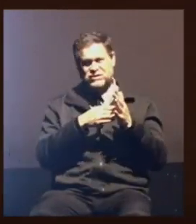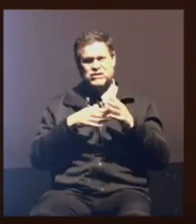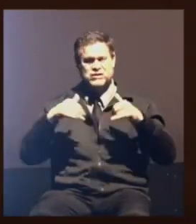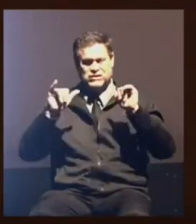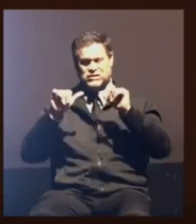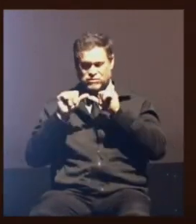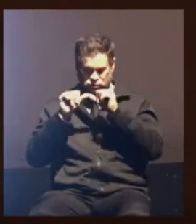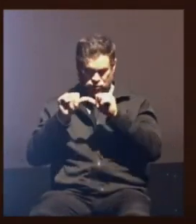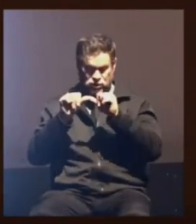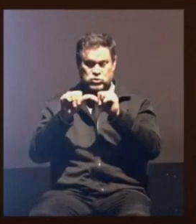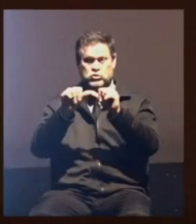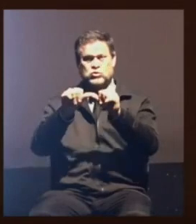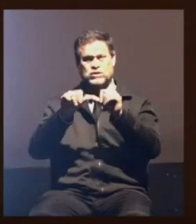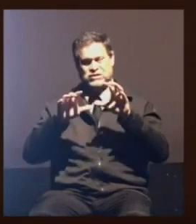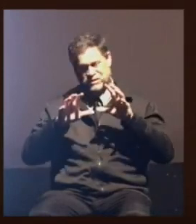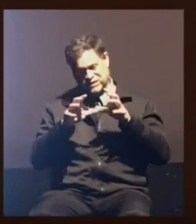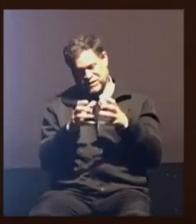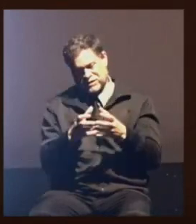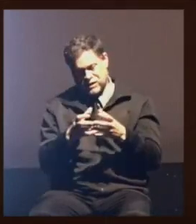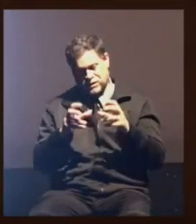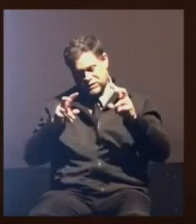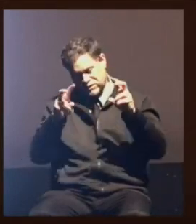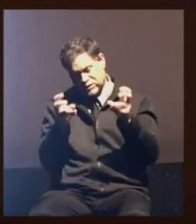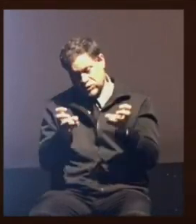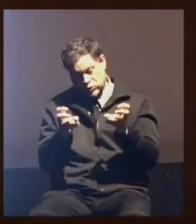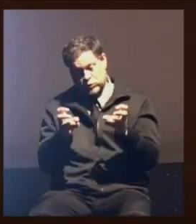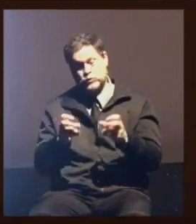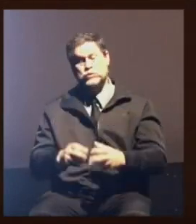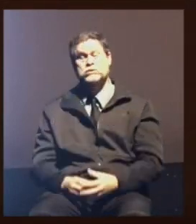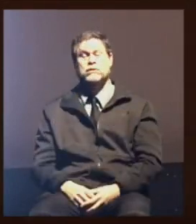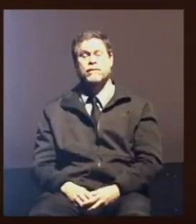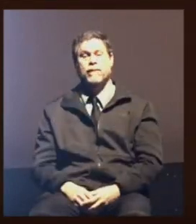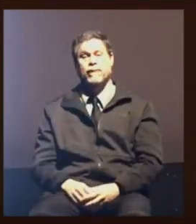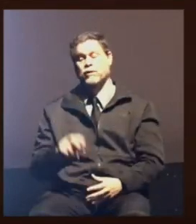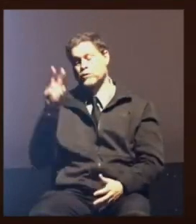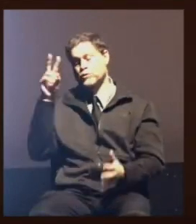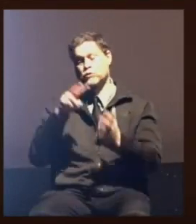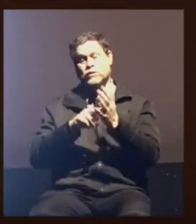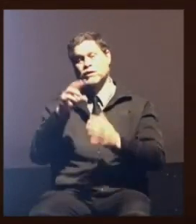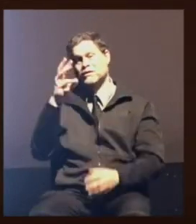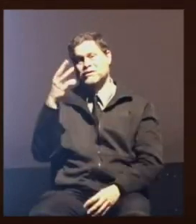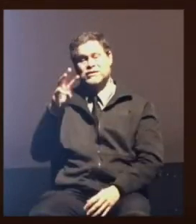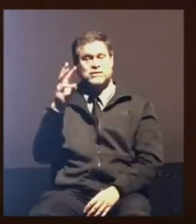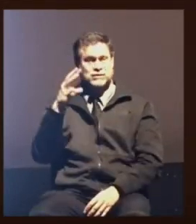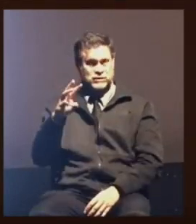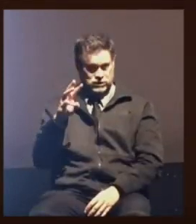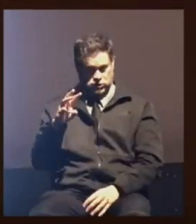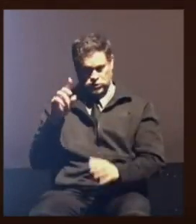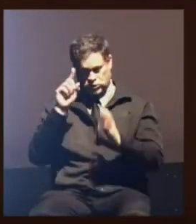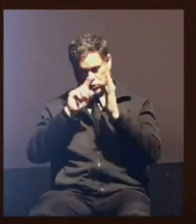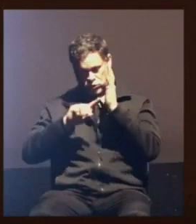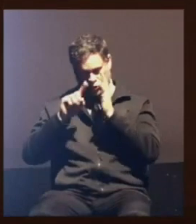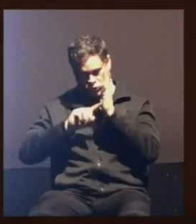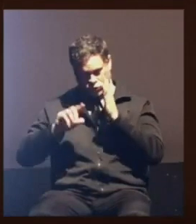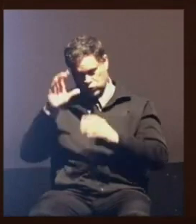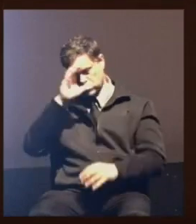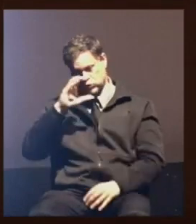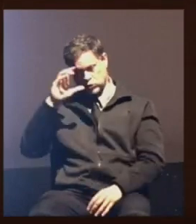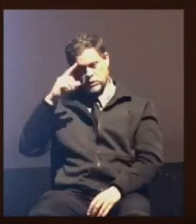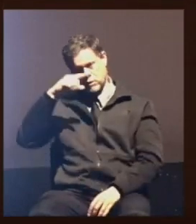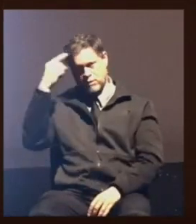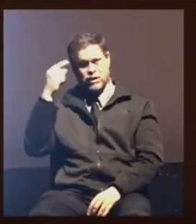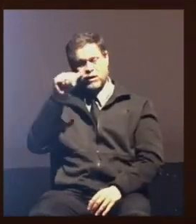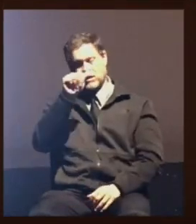to perpetuate societal issues. In 2016, she did a search for Black and